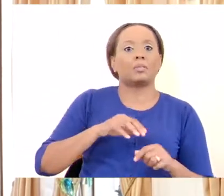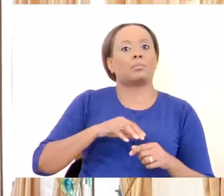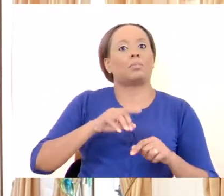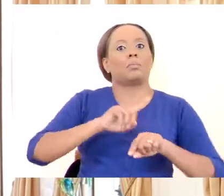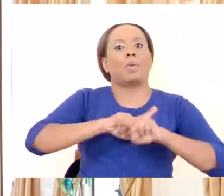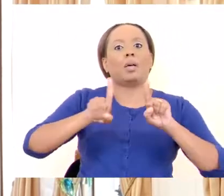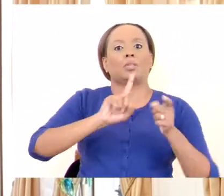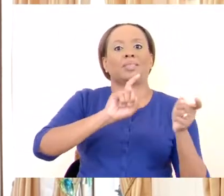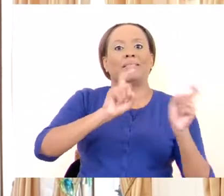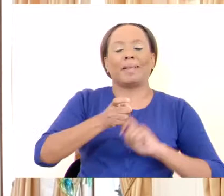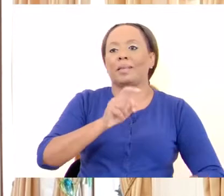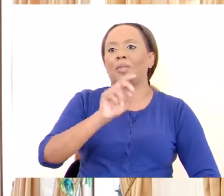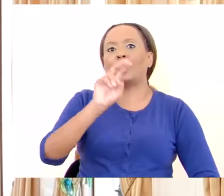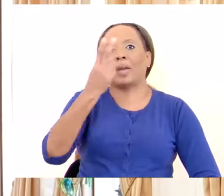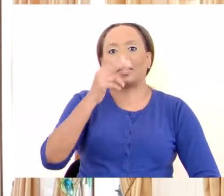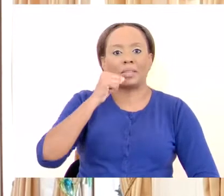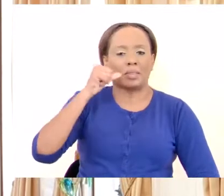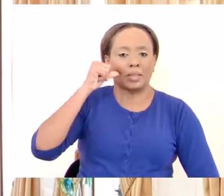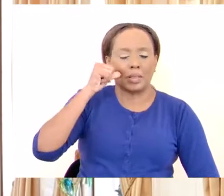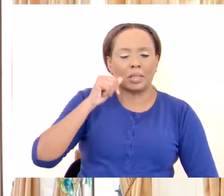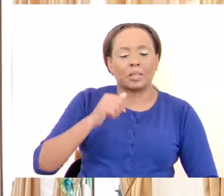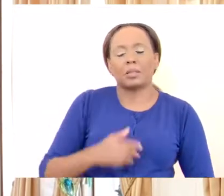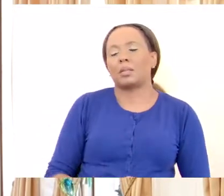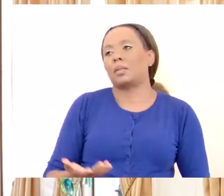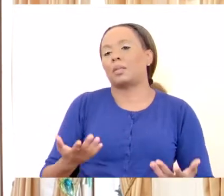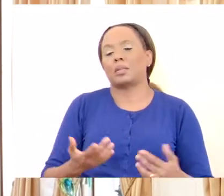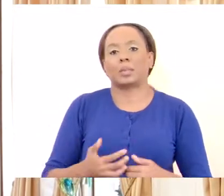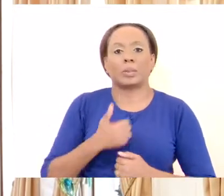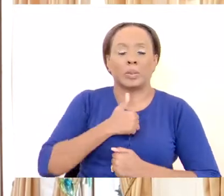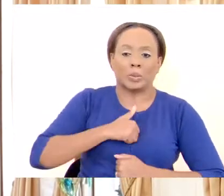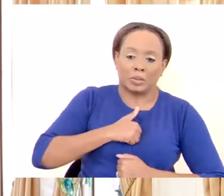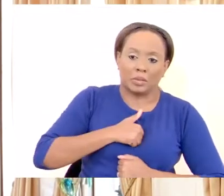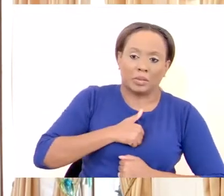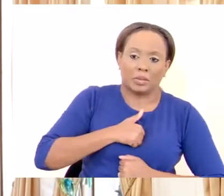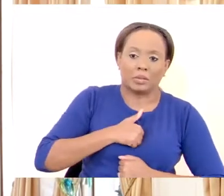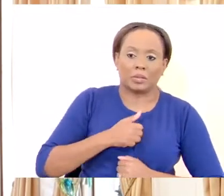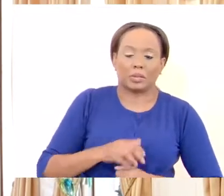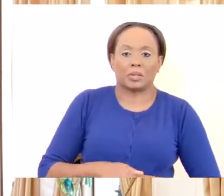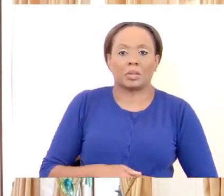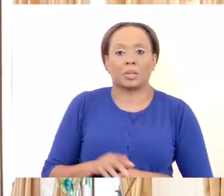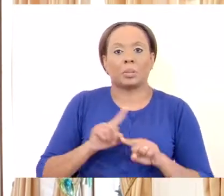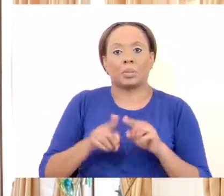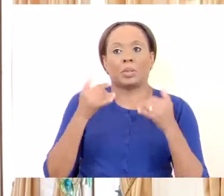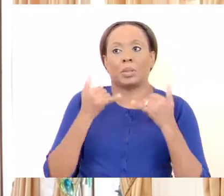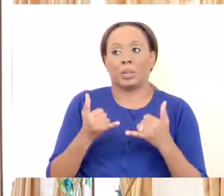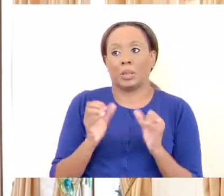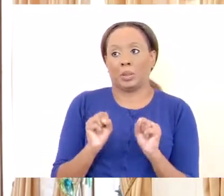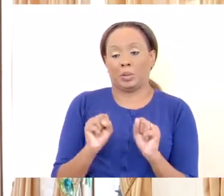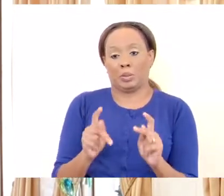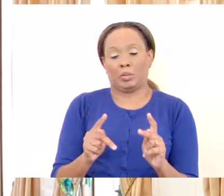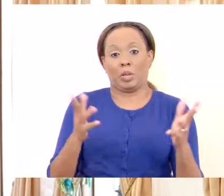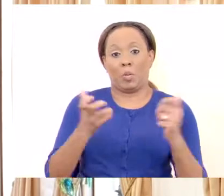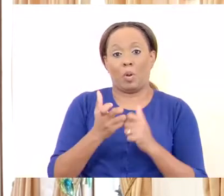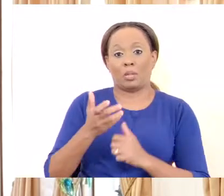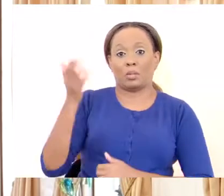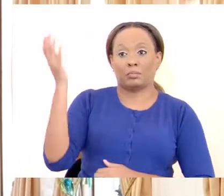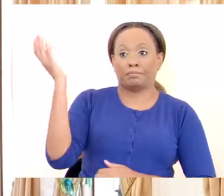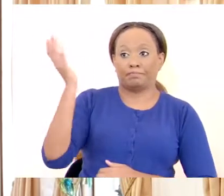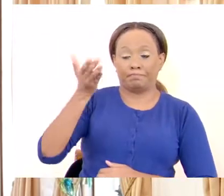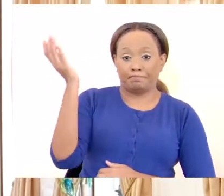to this morning. But we must take this opportunity to deliver to the country